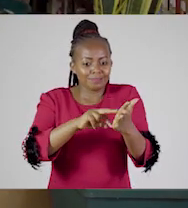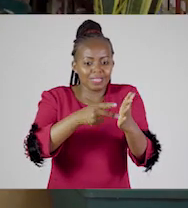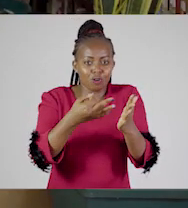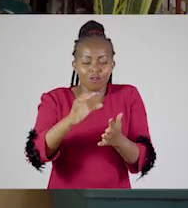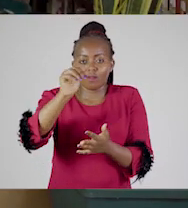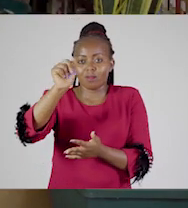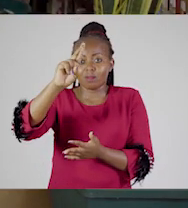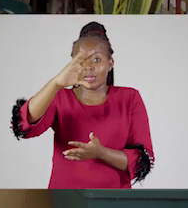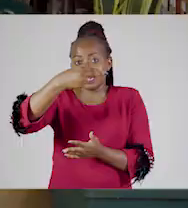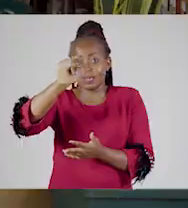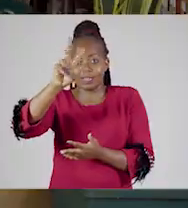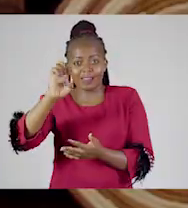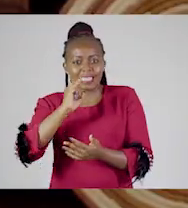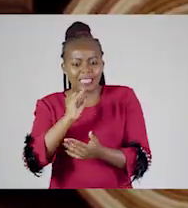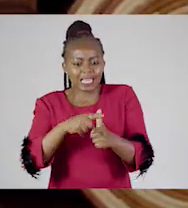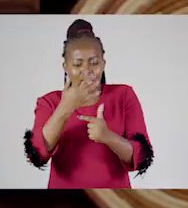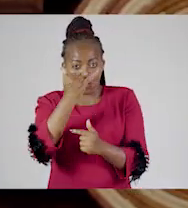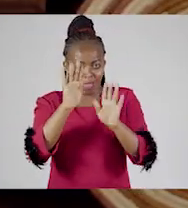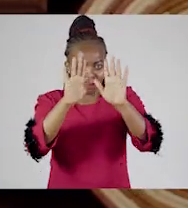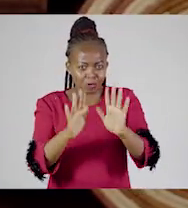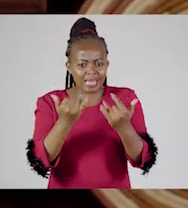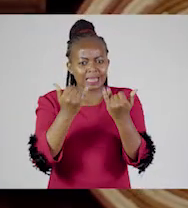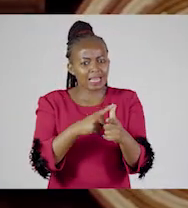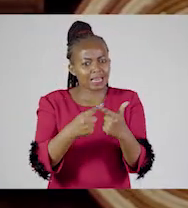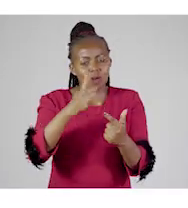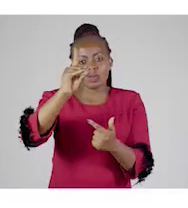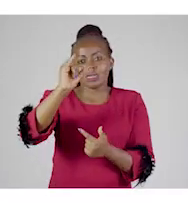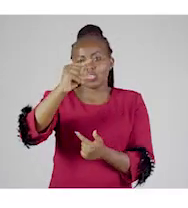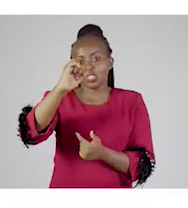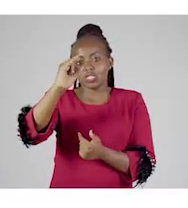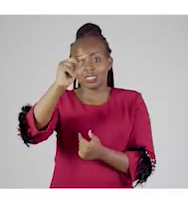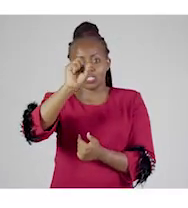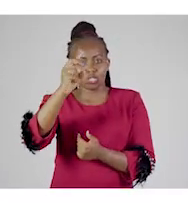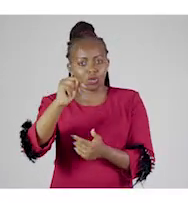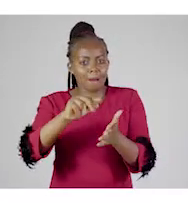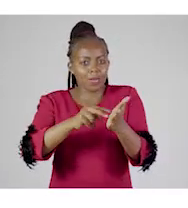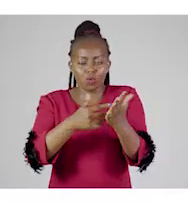archiving is and why it's important, then what is digitization?